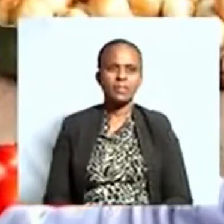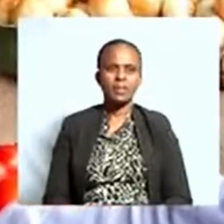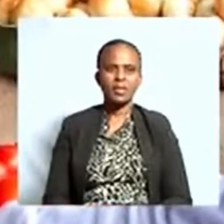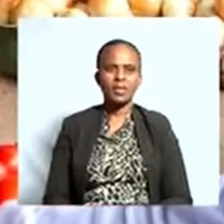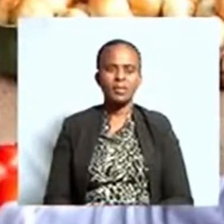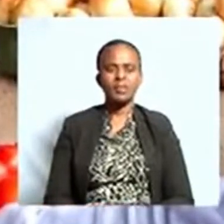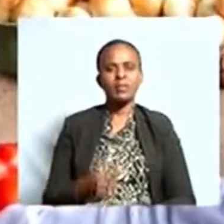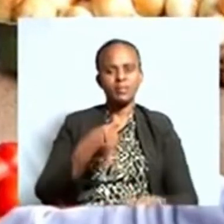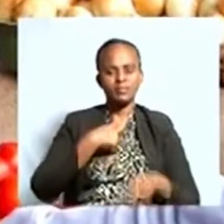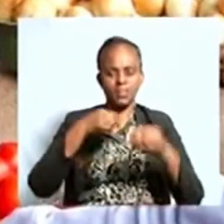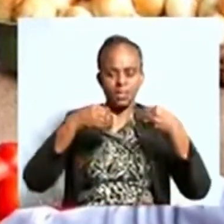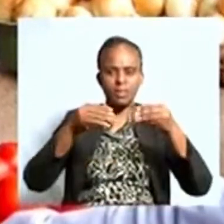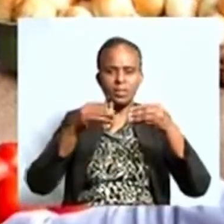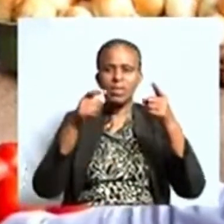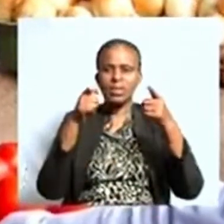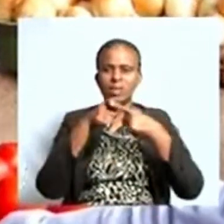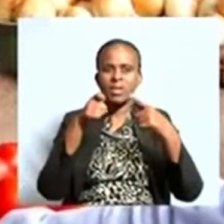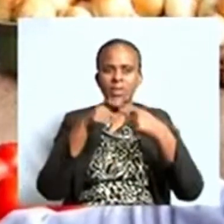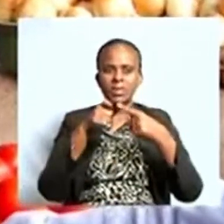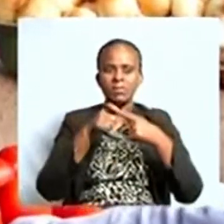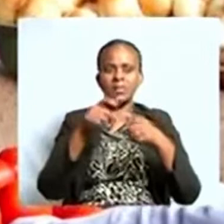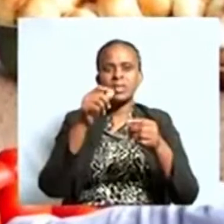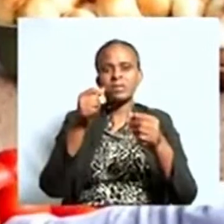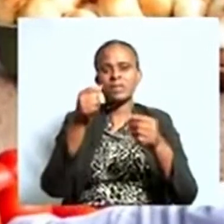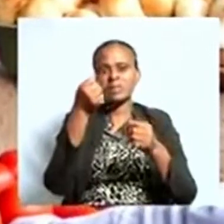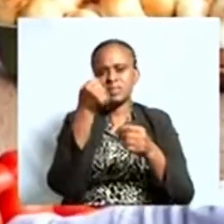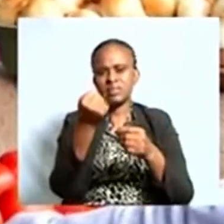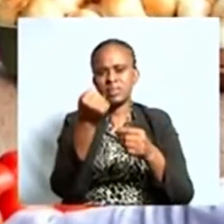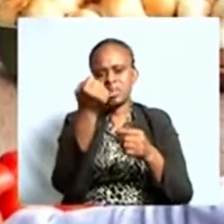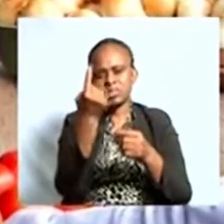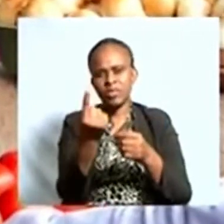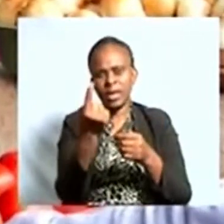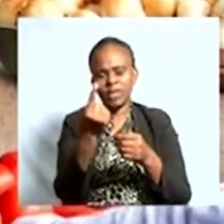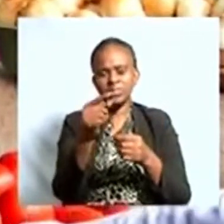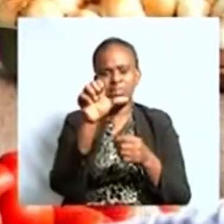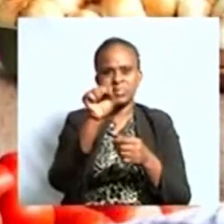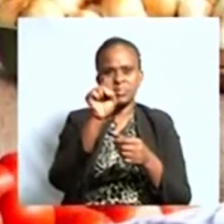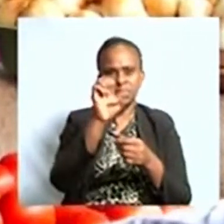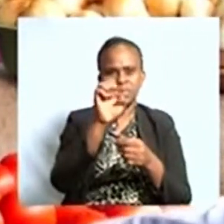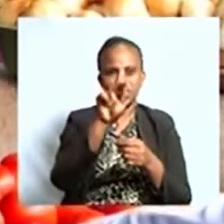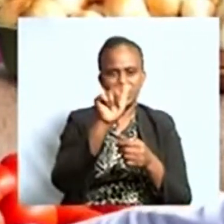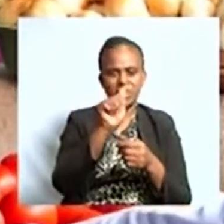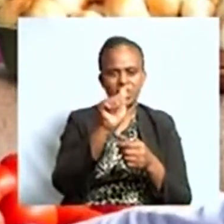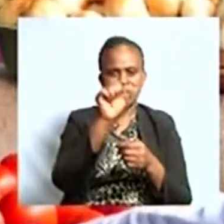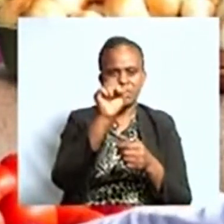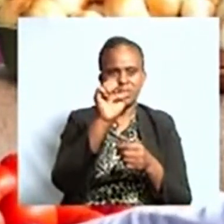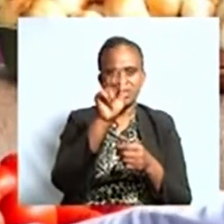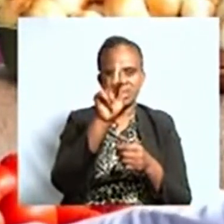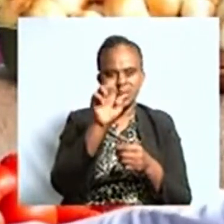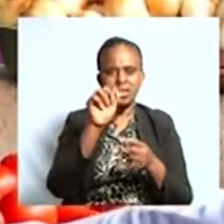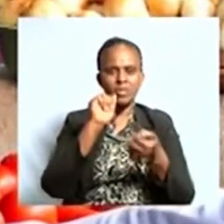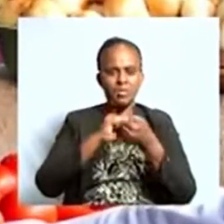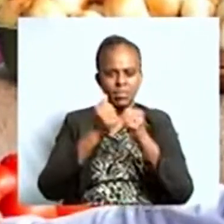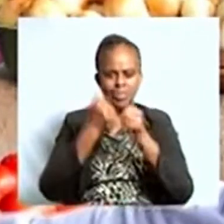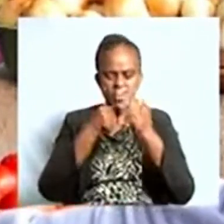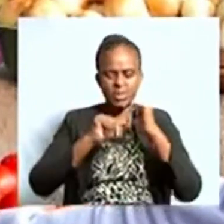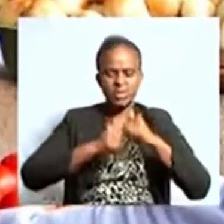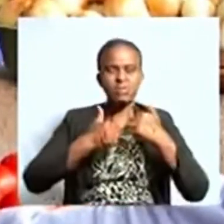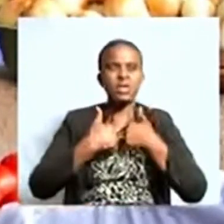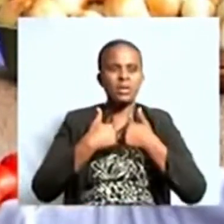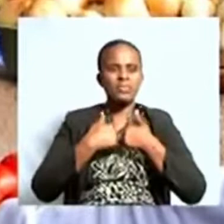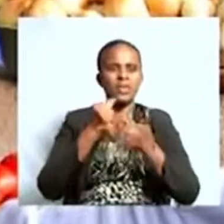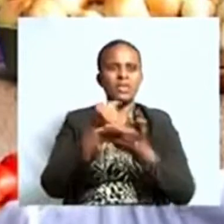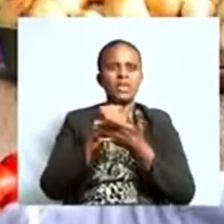Ineni pezika mkaunda square market stage 1 Seka Seka market. So vuto amnetini nayo kuna mnanga tindizire